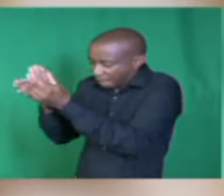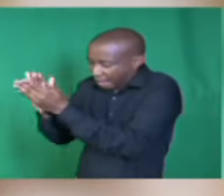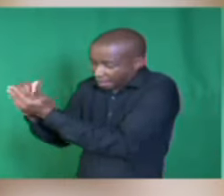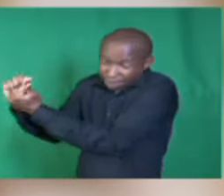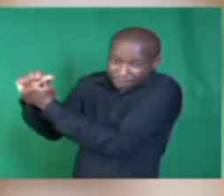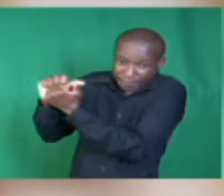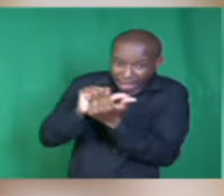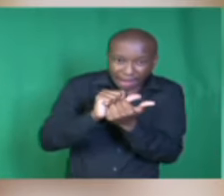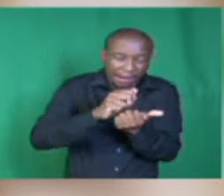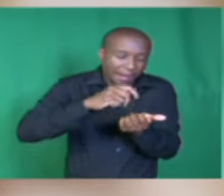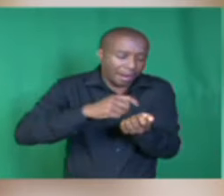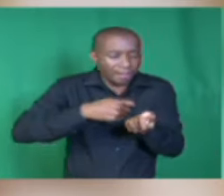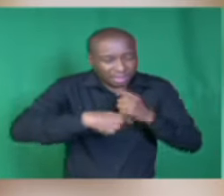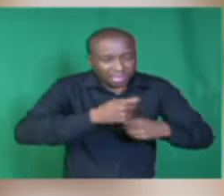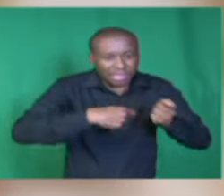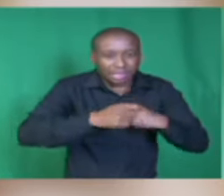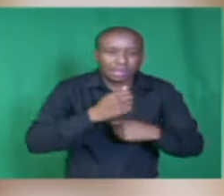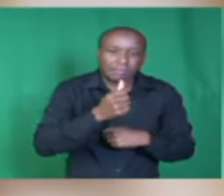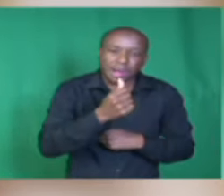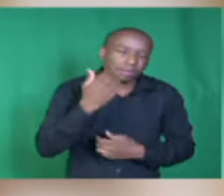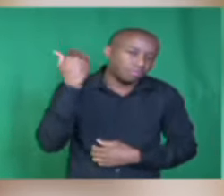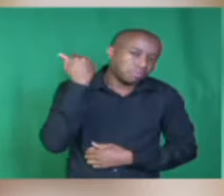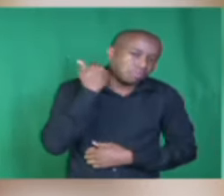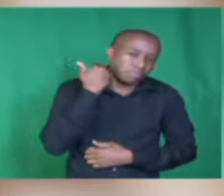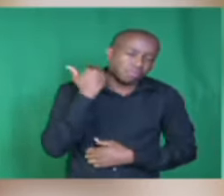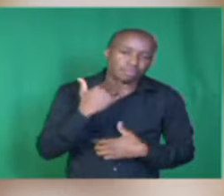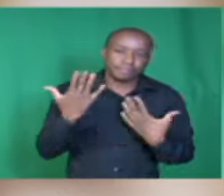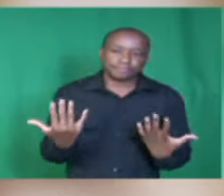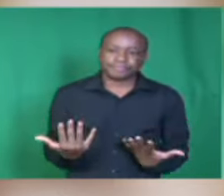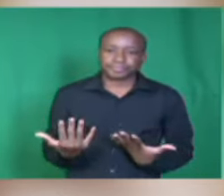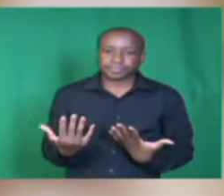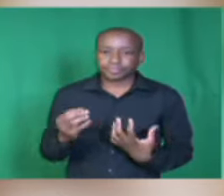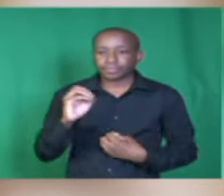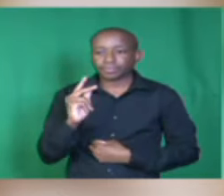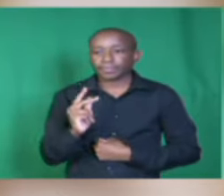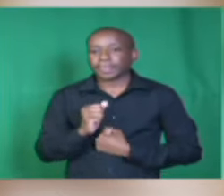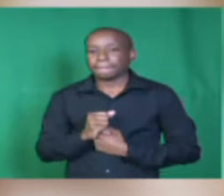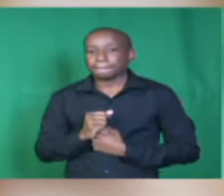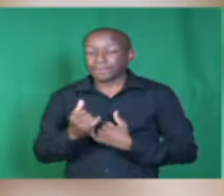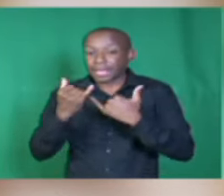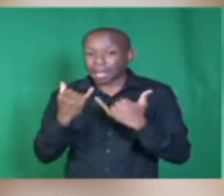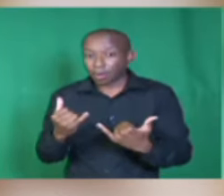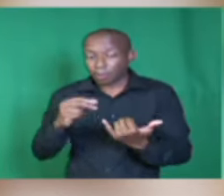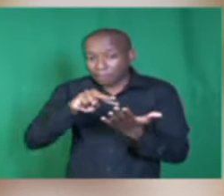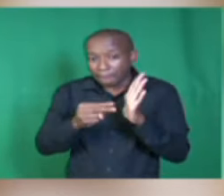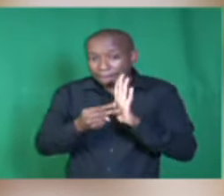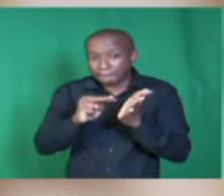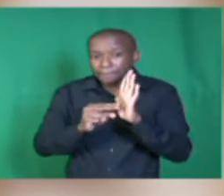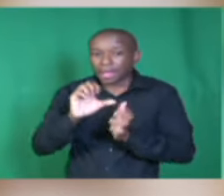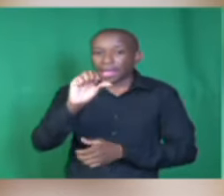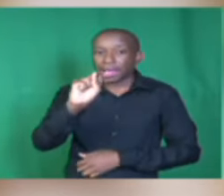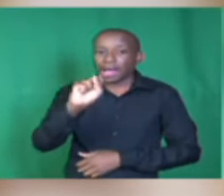will sell it for huge profits. Yes. Okay. Now,